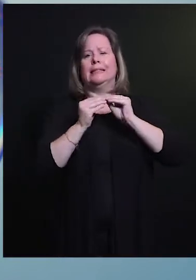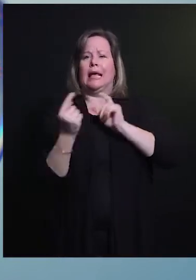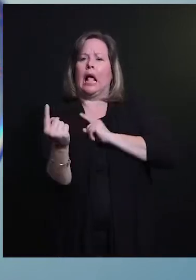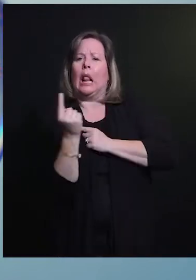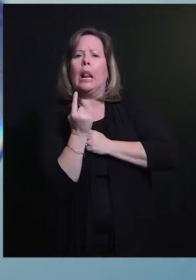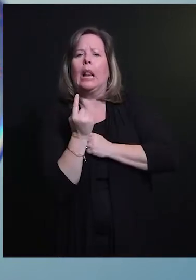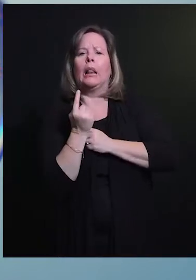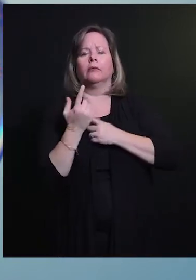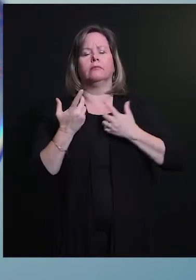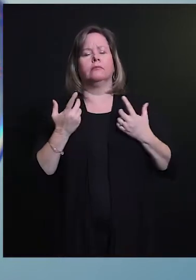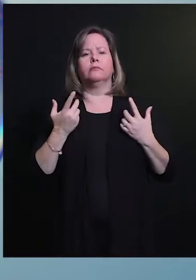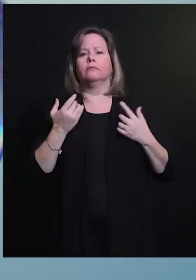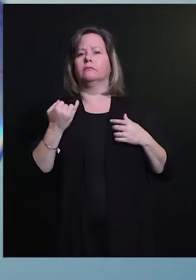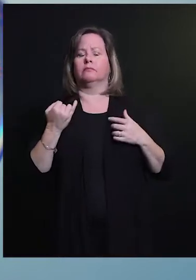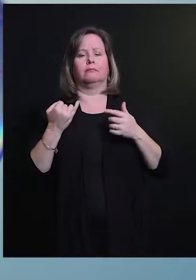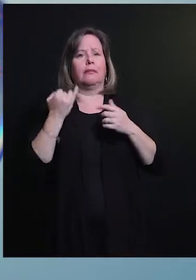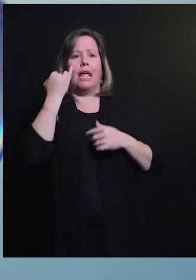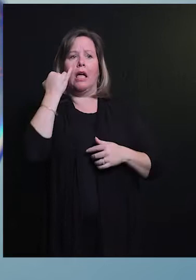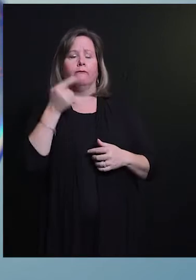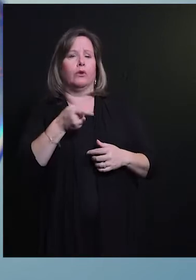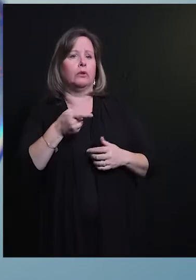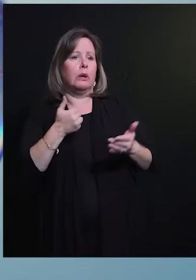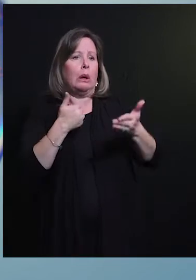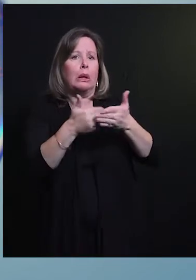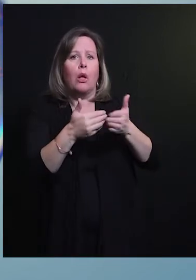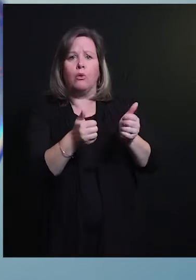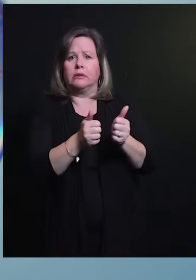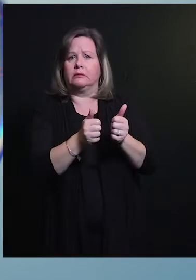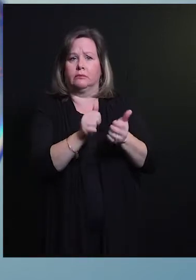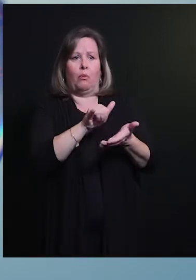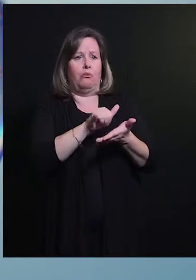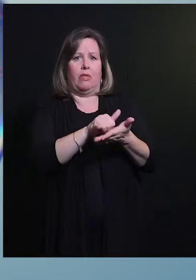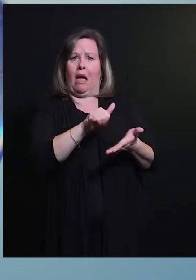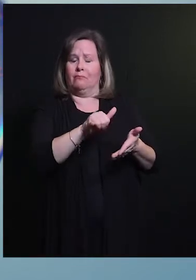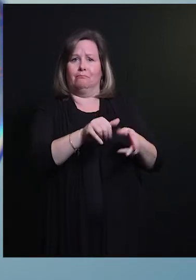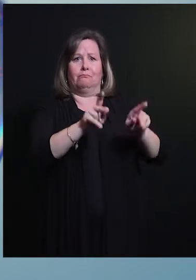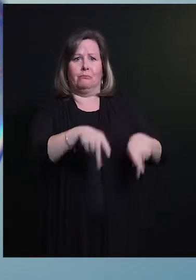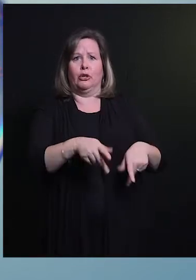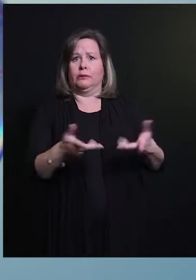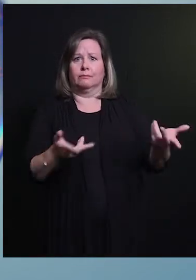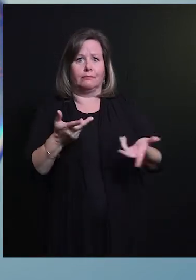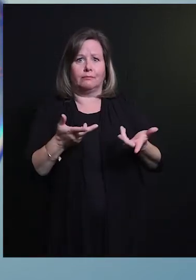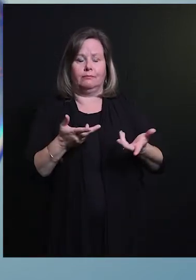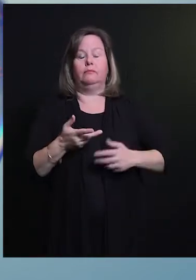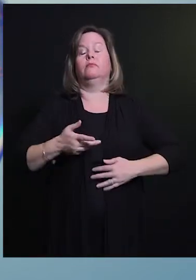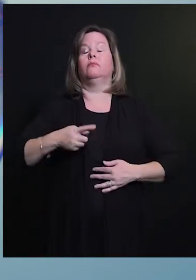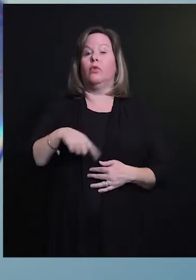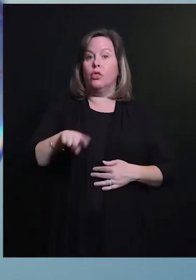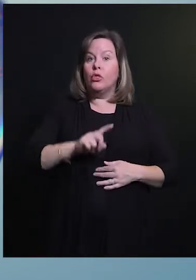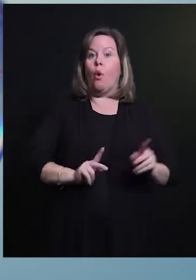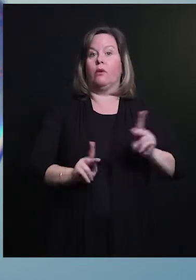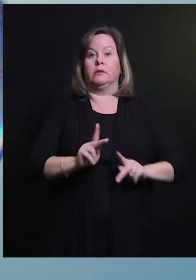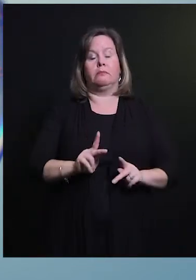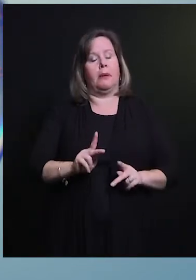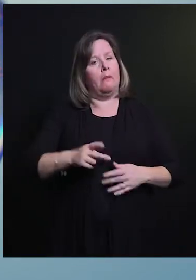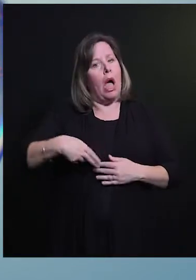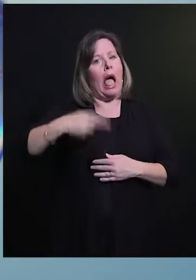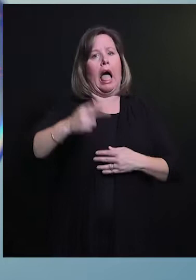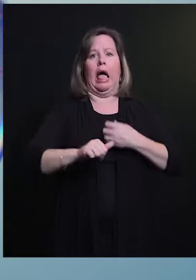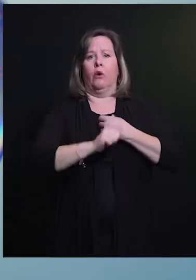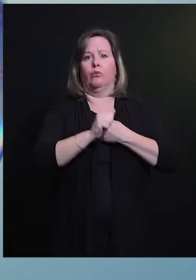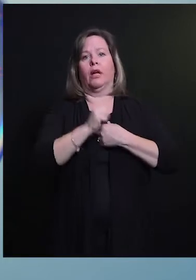that. Maybe coming into contact with respiratory secretions of an individual, and also household contacts. Those are the people who are at highest